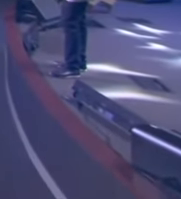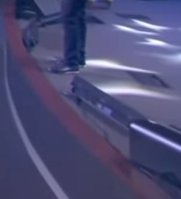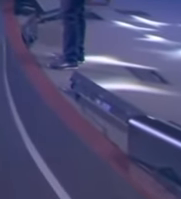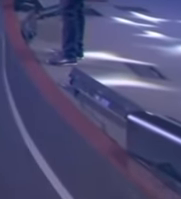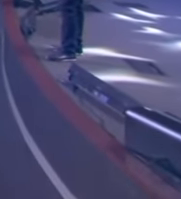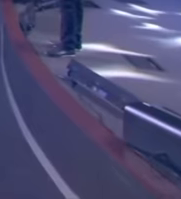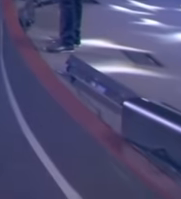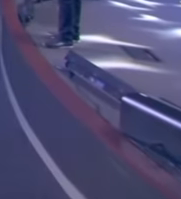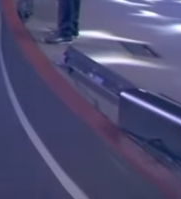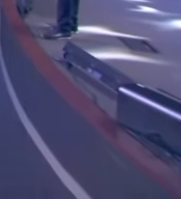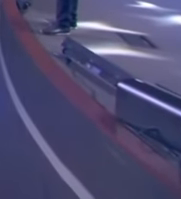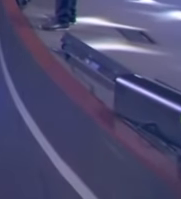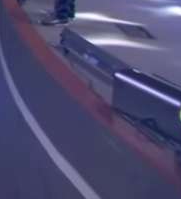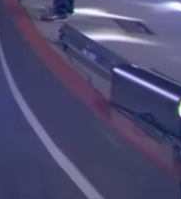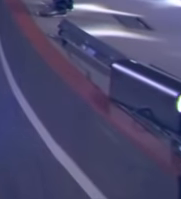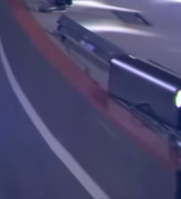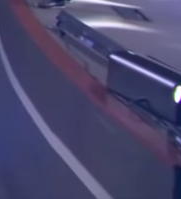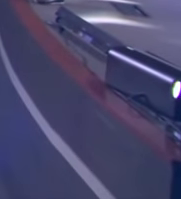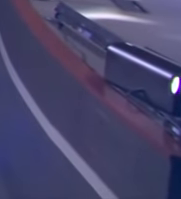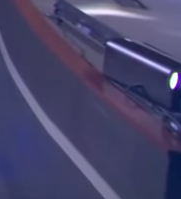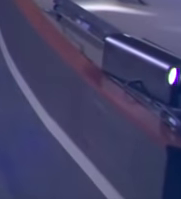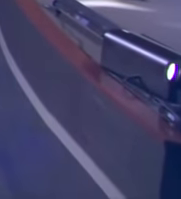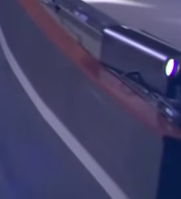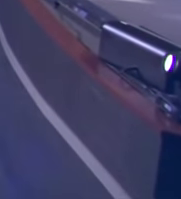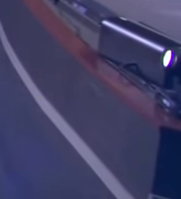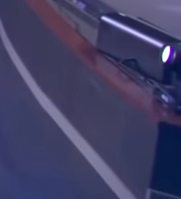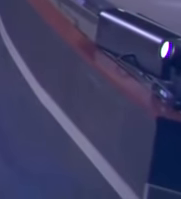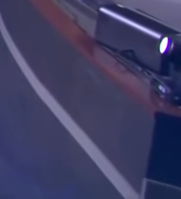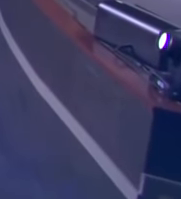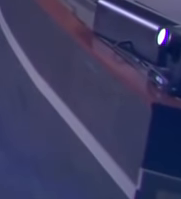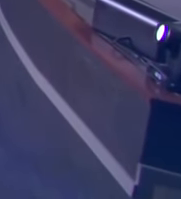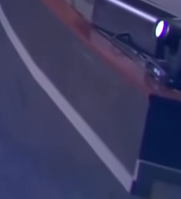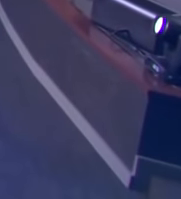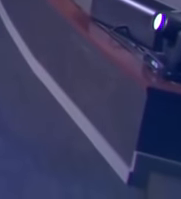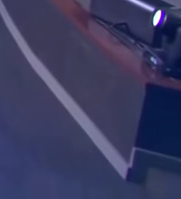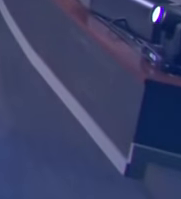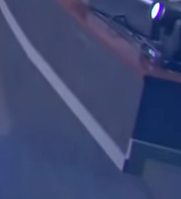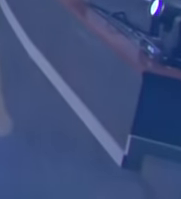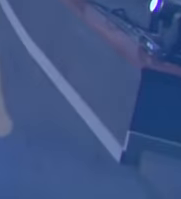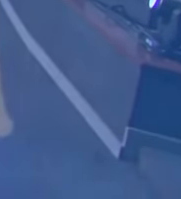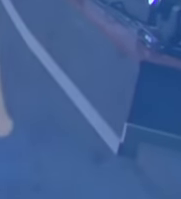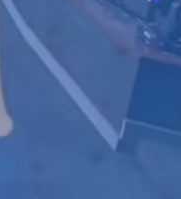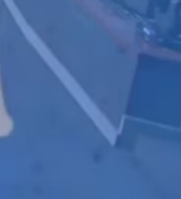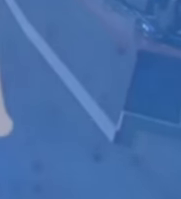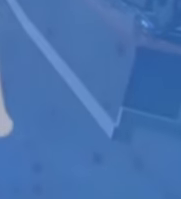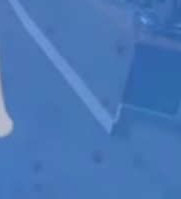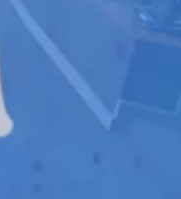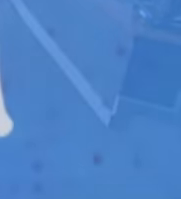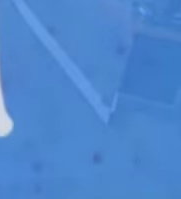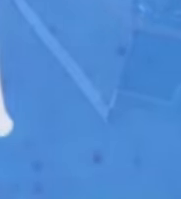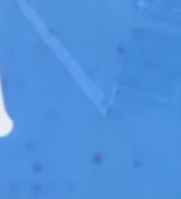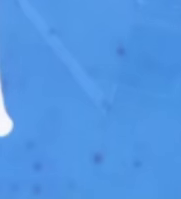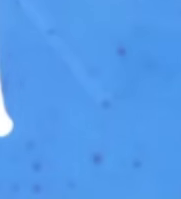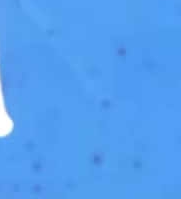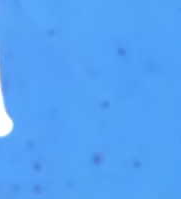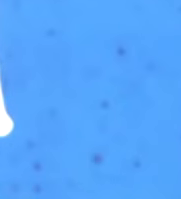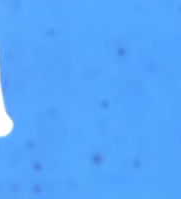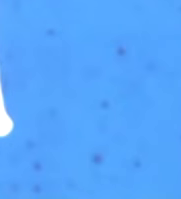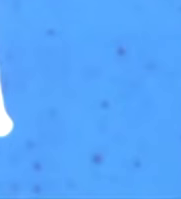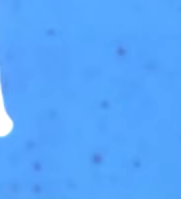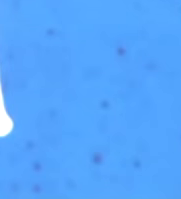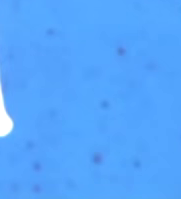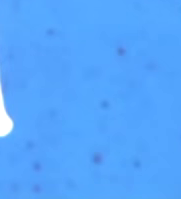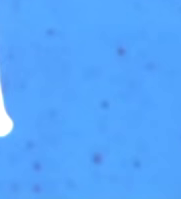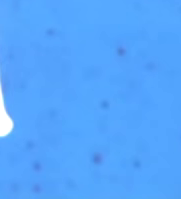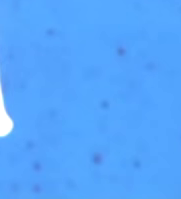Yes, Lord. Yes, Lord. Yes, Lord. Yes, Lord. Yes, Lord. Yes, Lord. Yes, Lord.